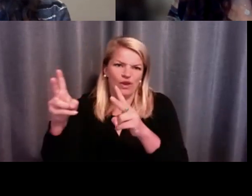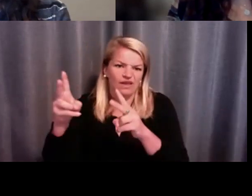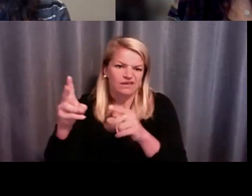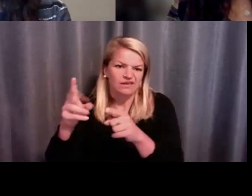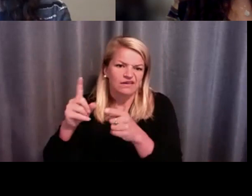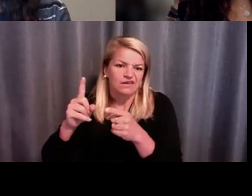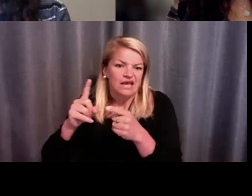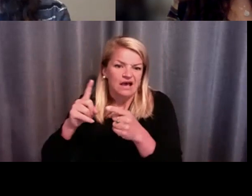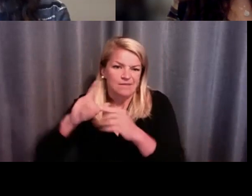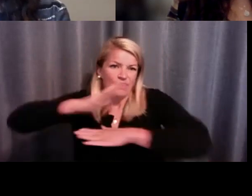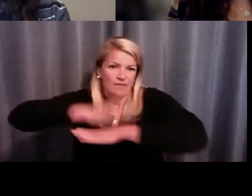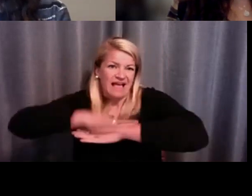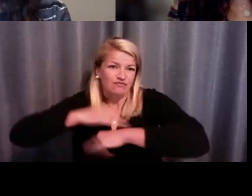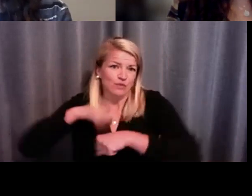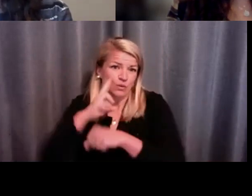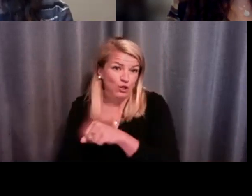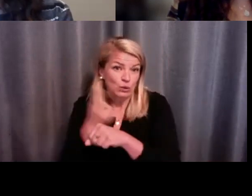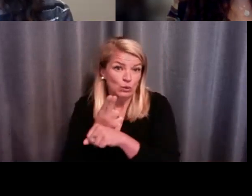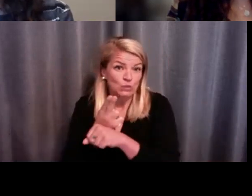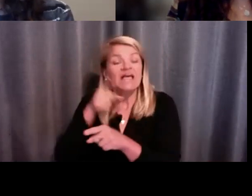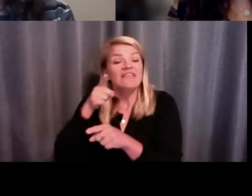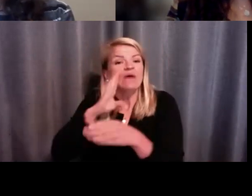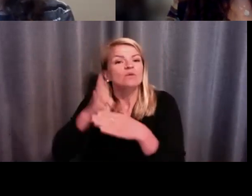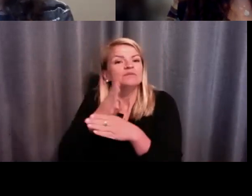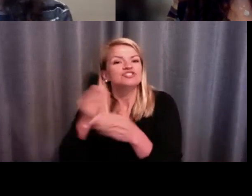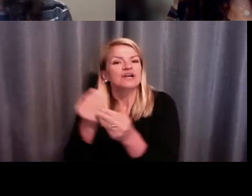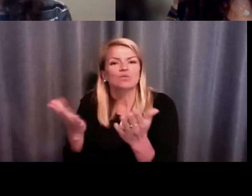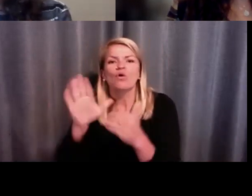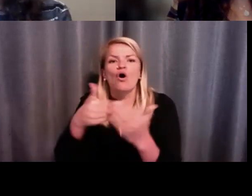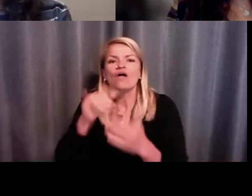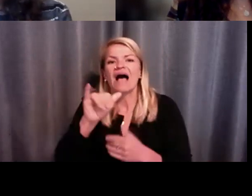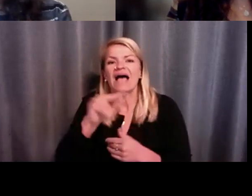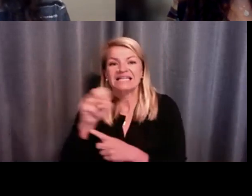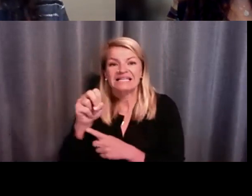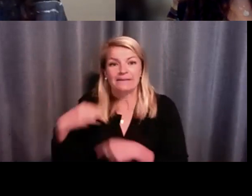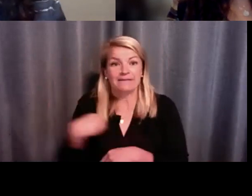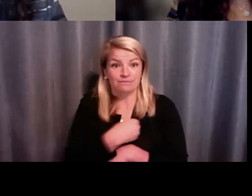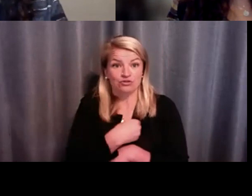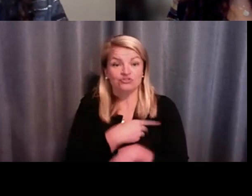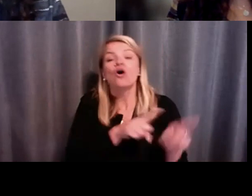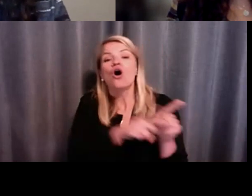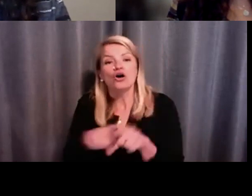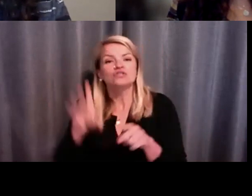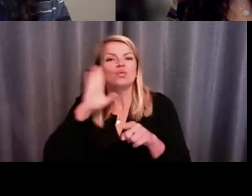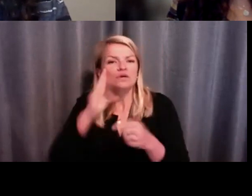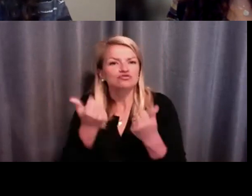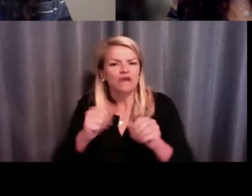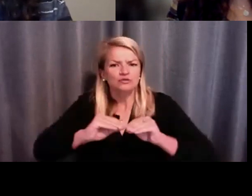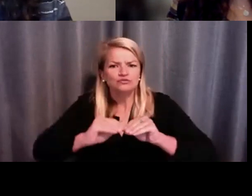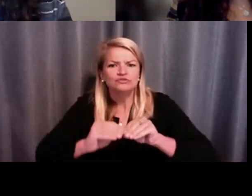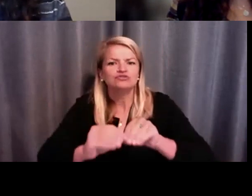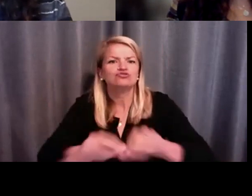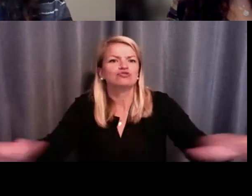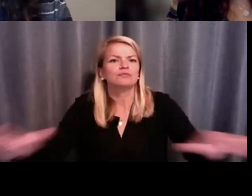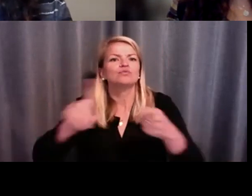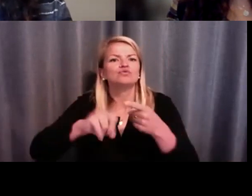to use, and is going to be shared with all INEE members, and we are going to do also target distribution for a